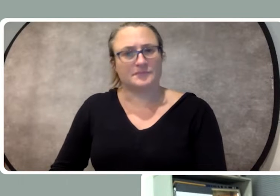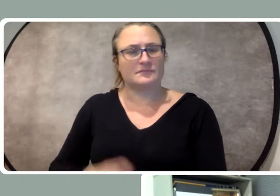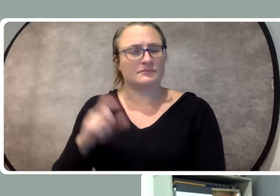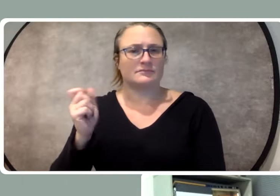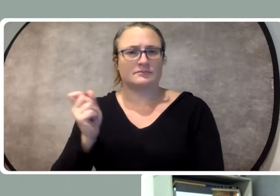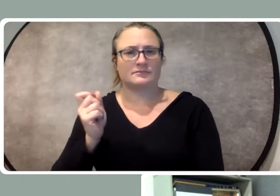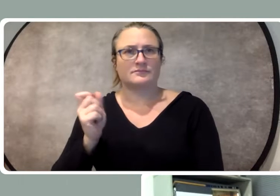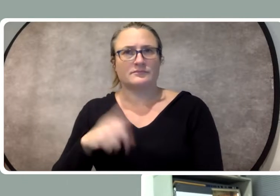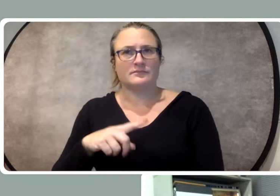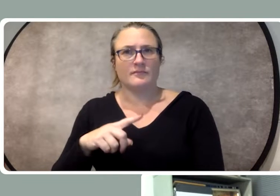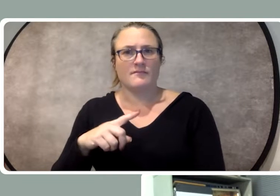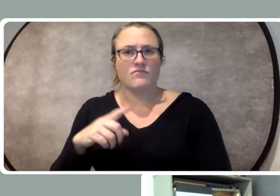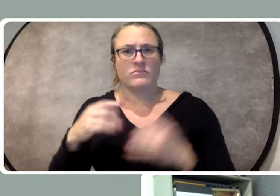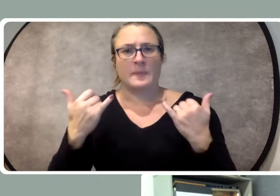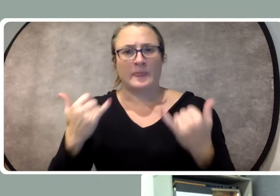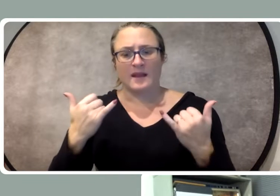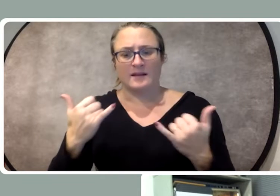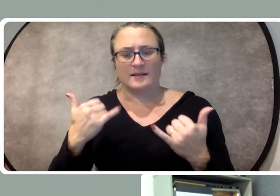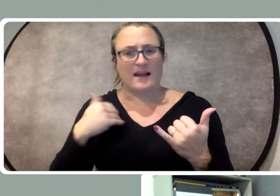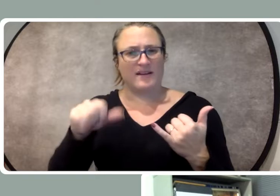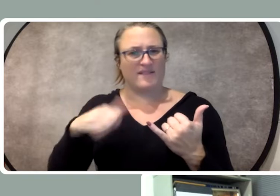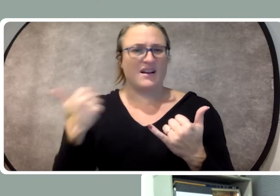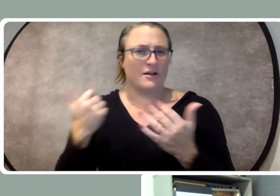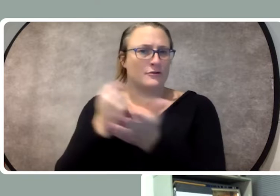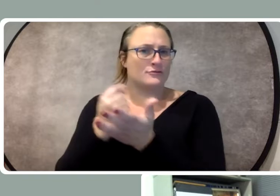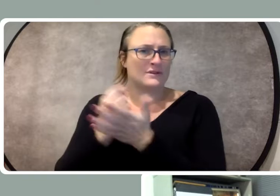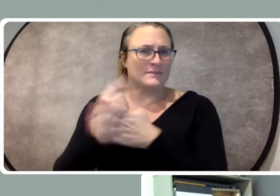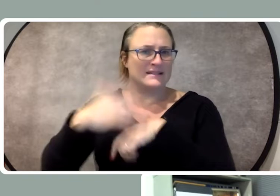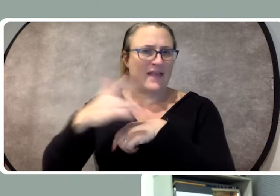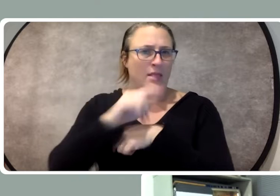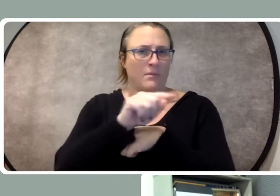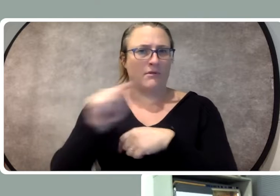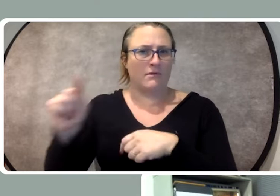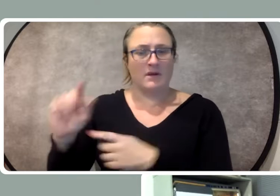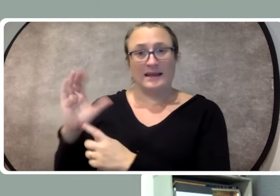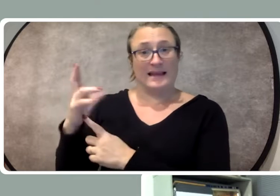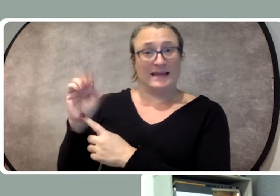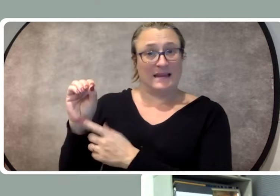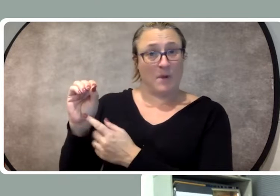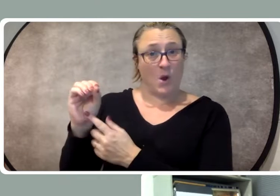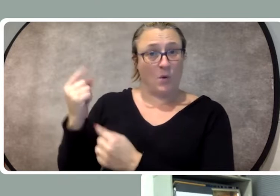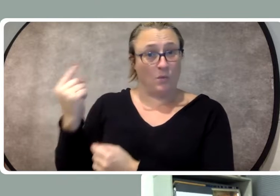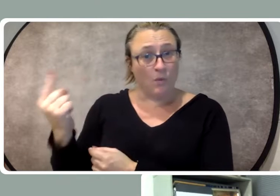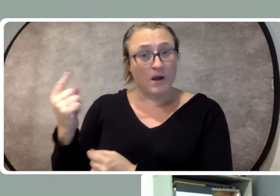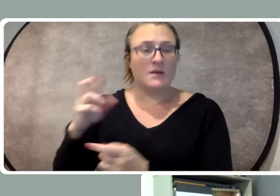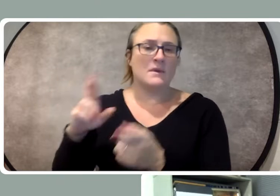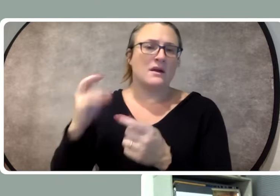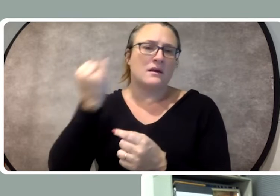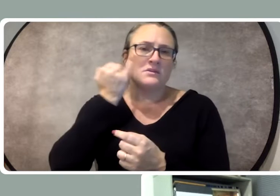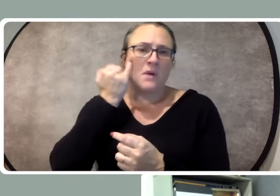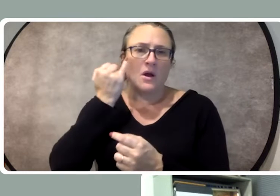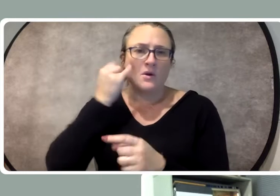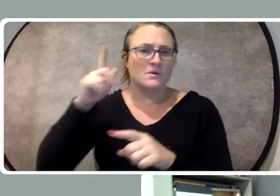so now that there are some other treatments available other than chemotherapy for someone who might not be able to